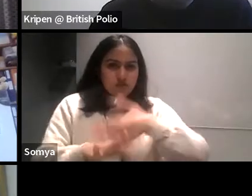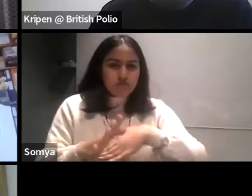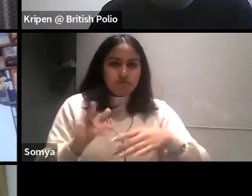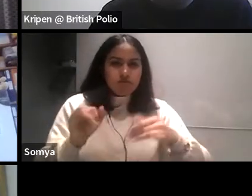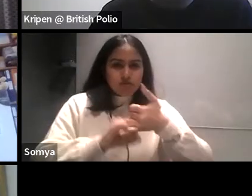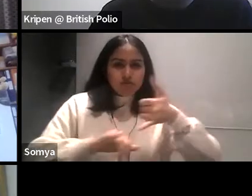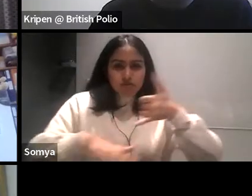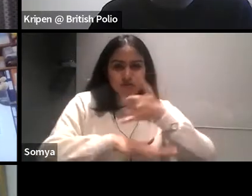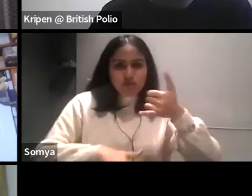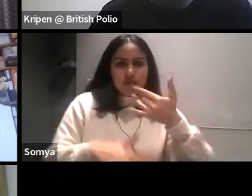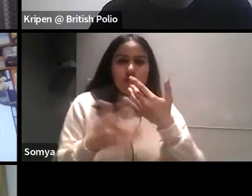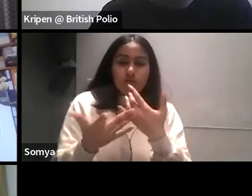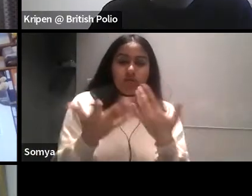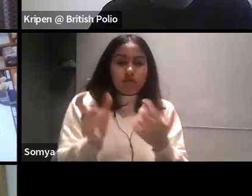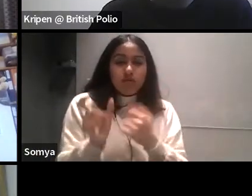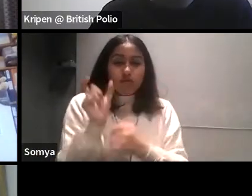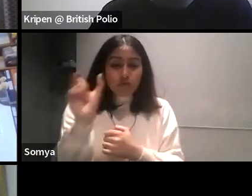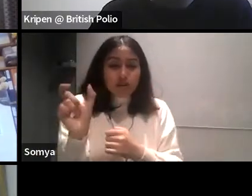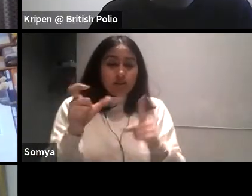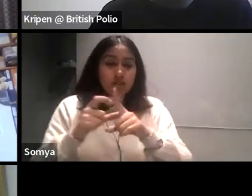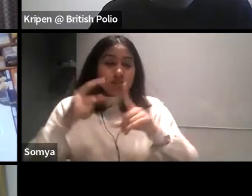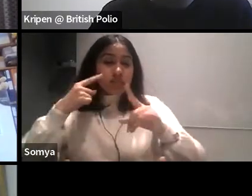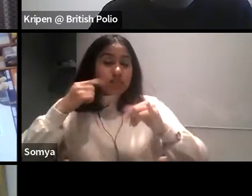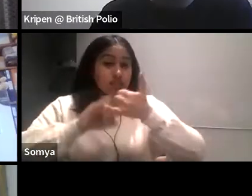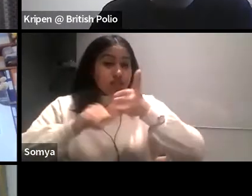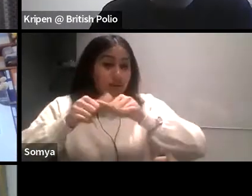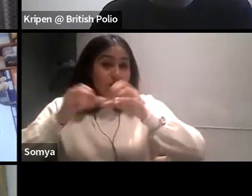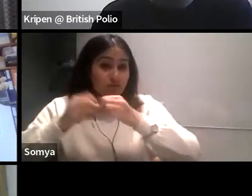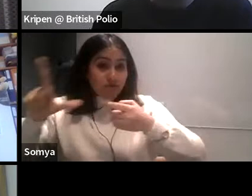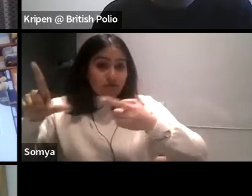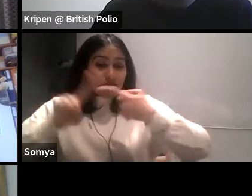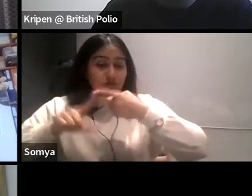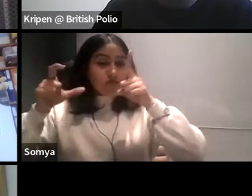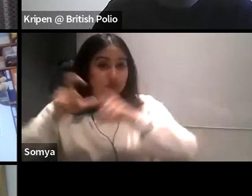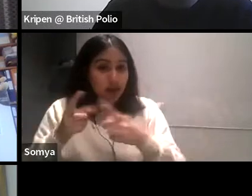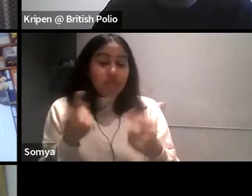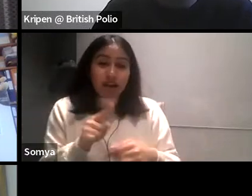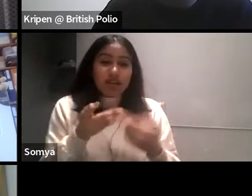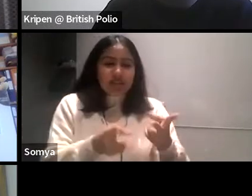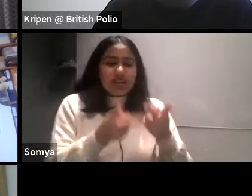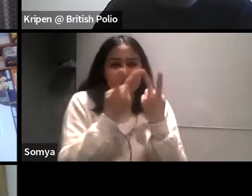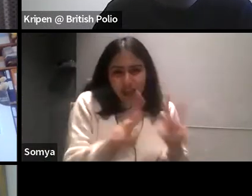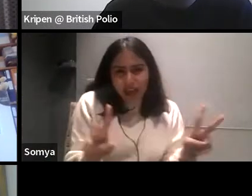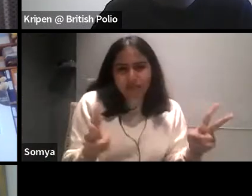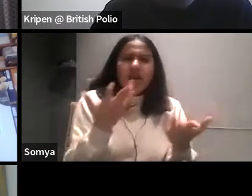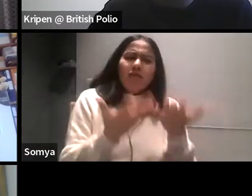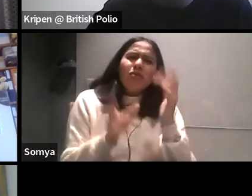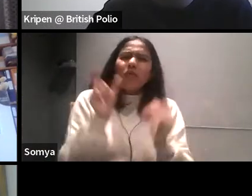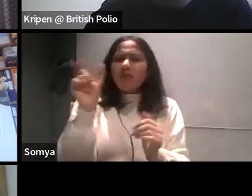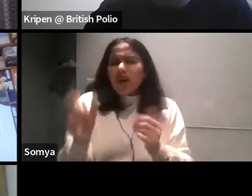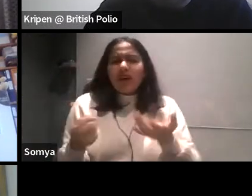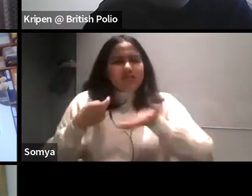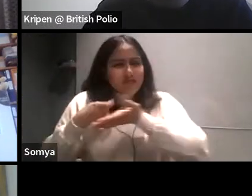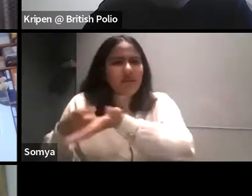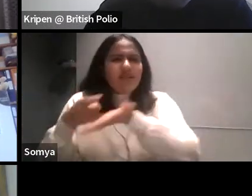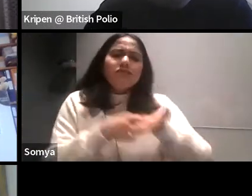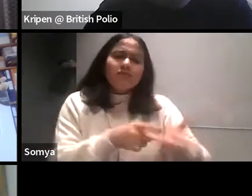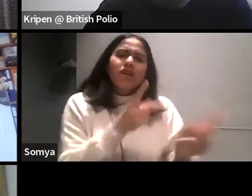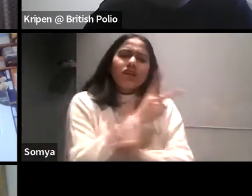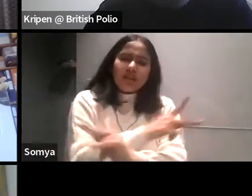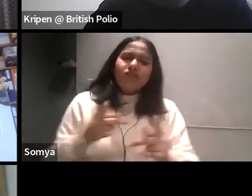because that's where disabled is known more. But in India, it is treated differently. So each geography has a different respect and